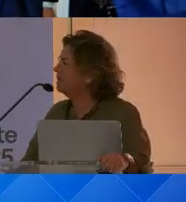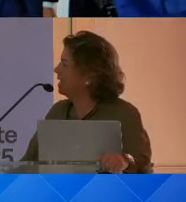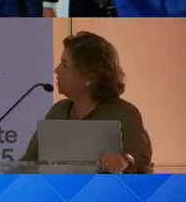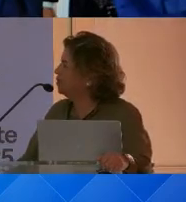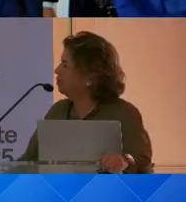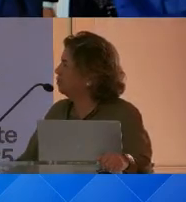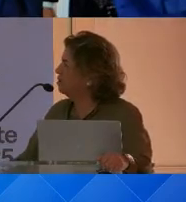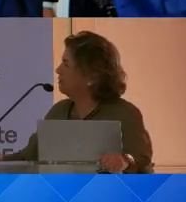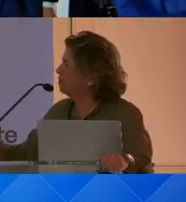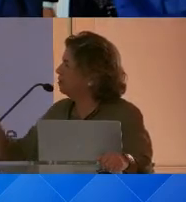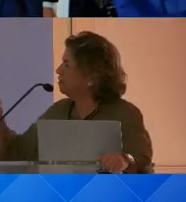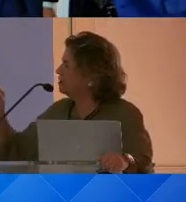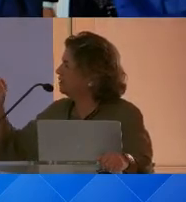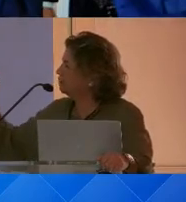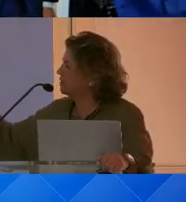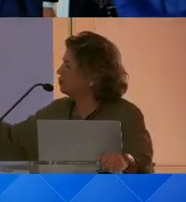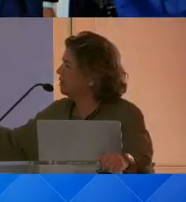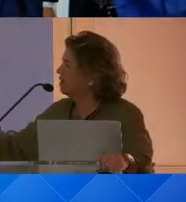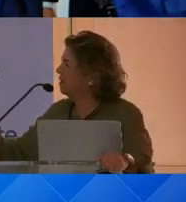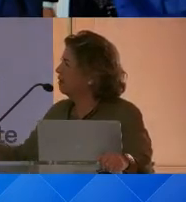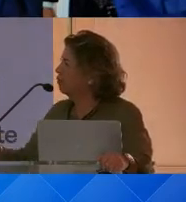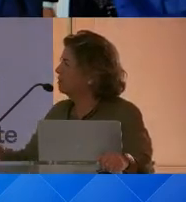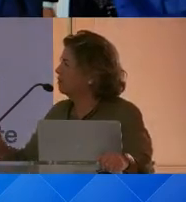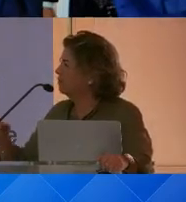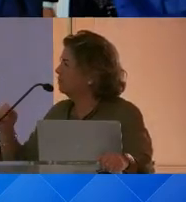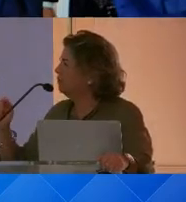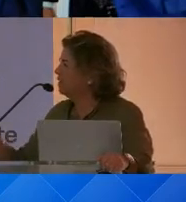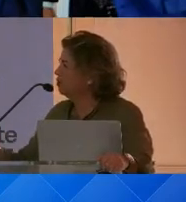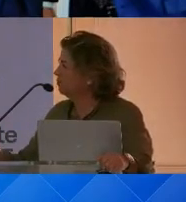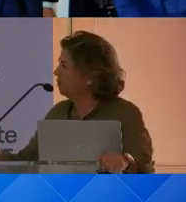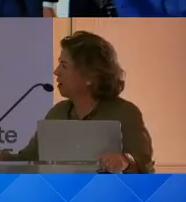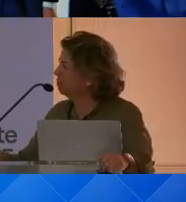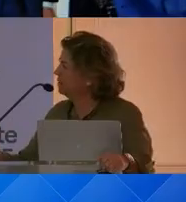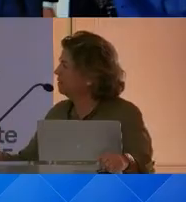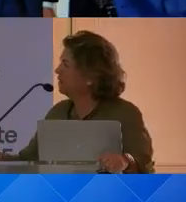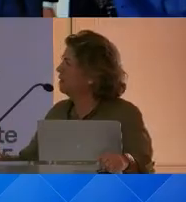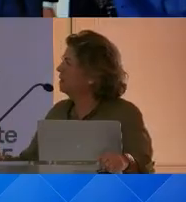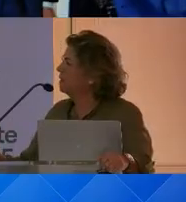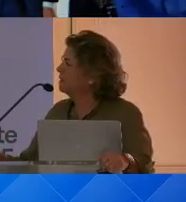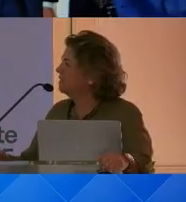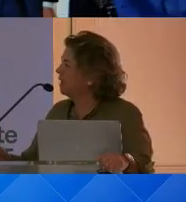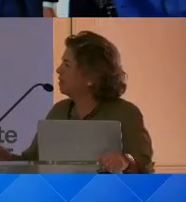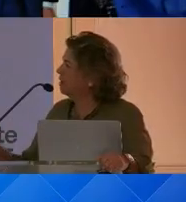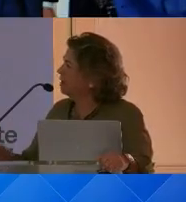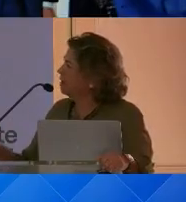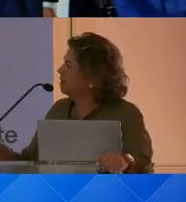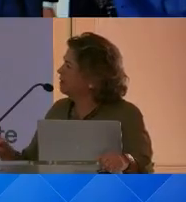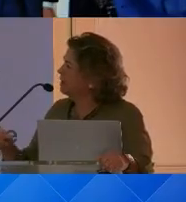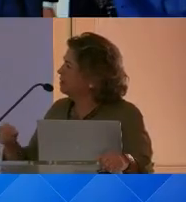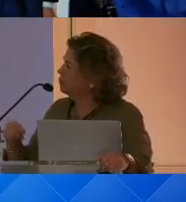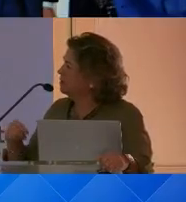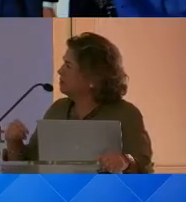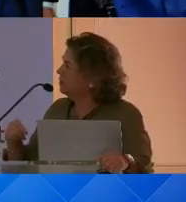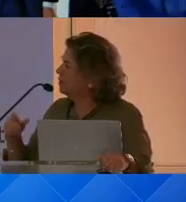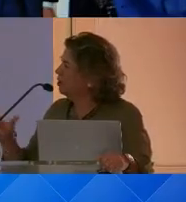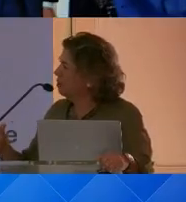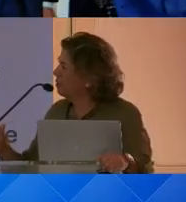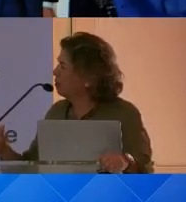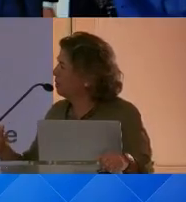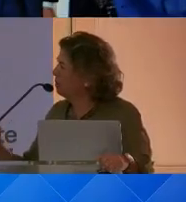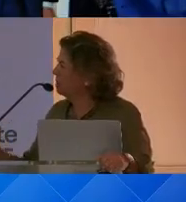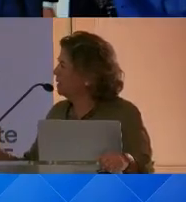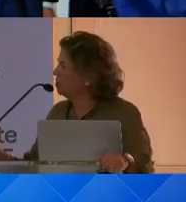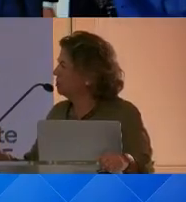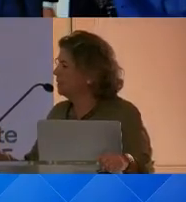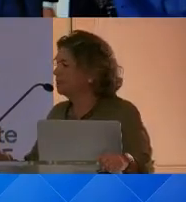to the international community. The first one was about the vision for COP30. The second was about the